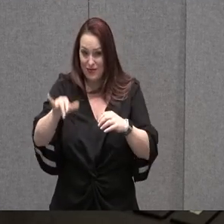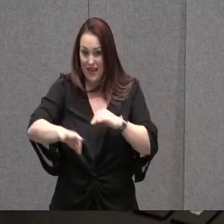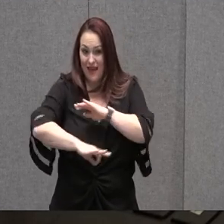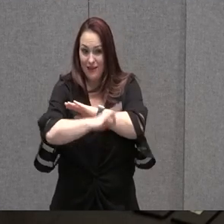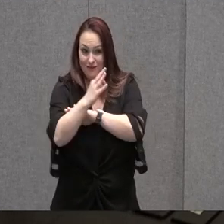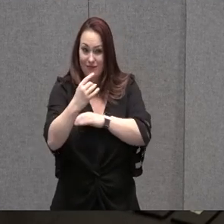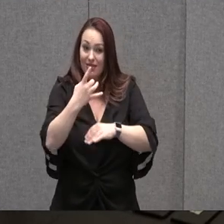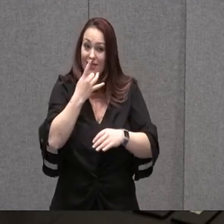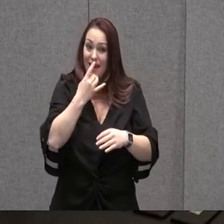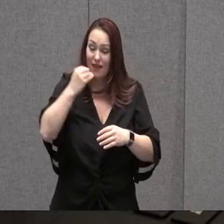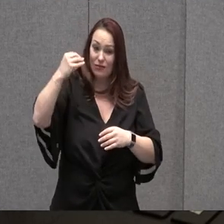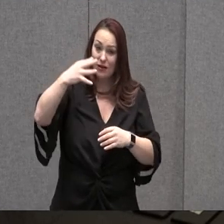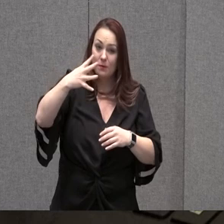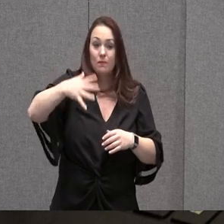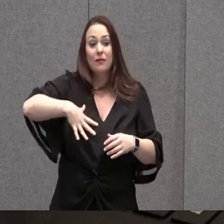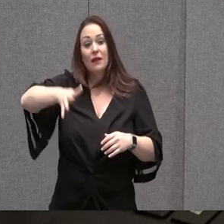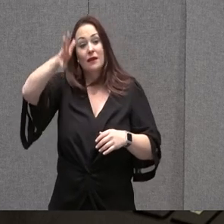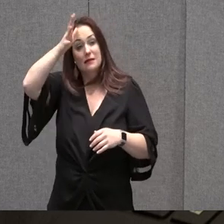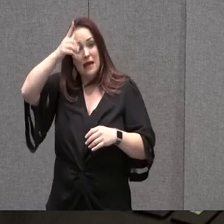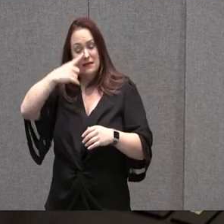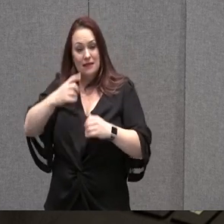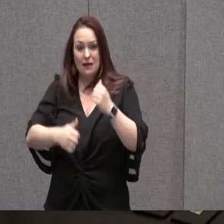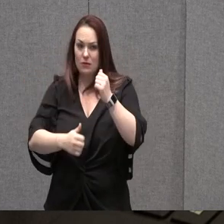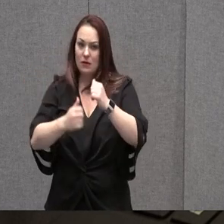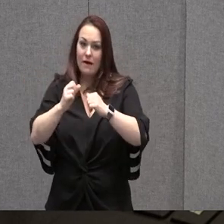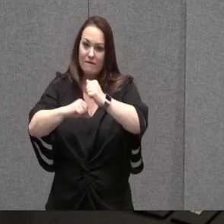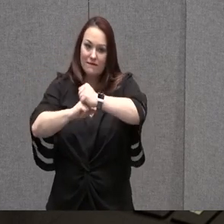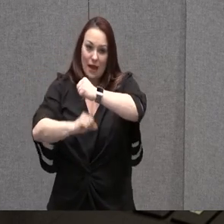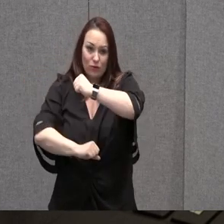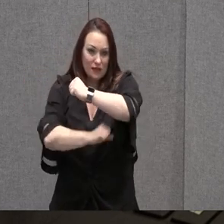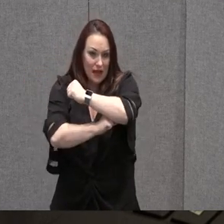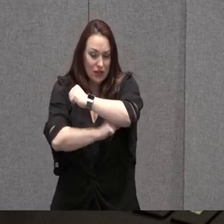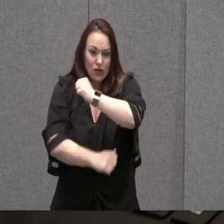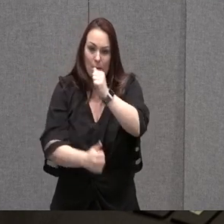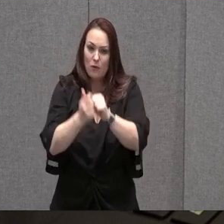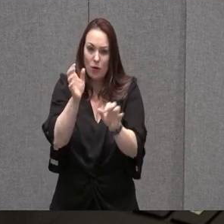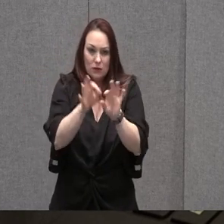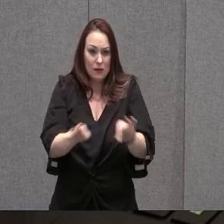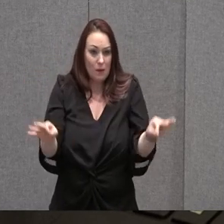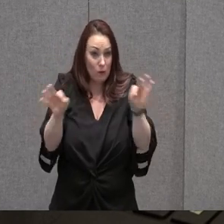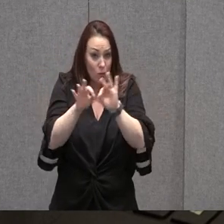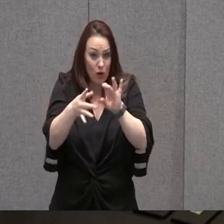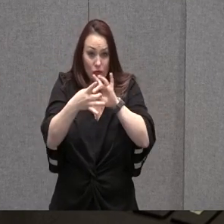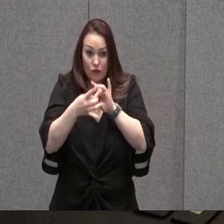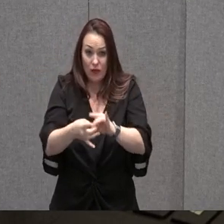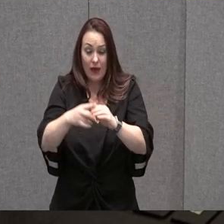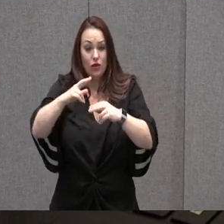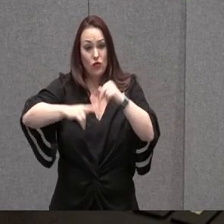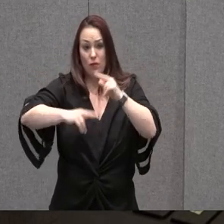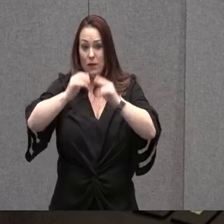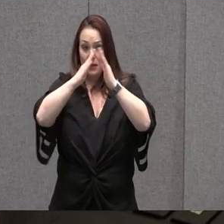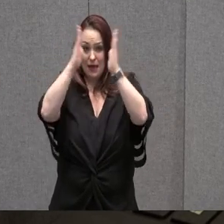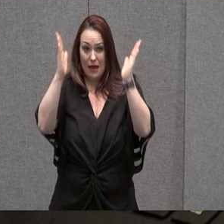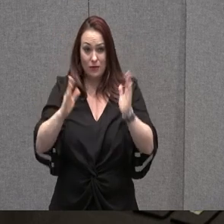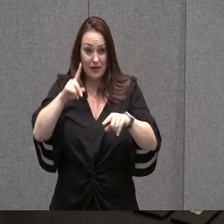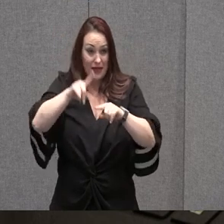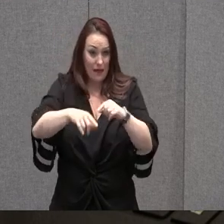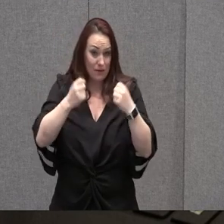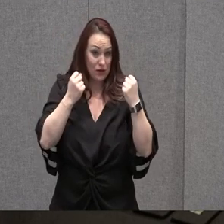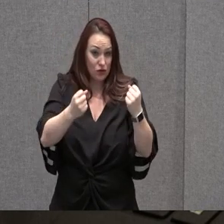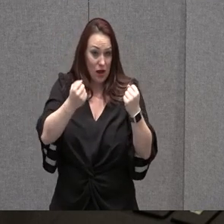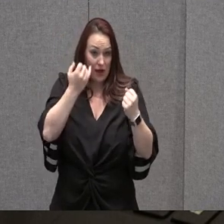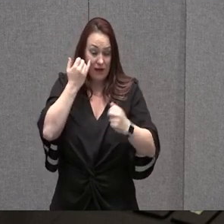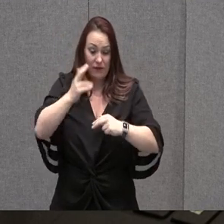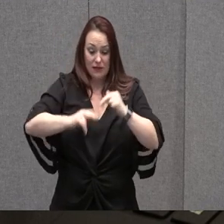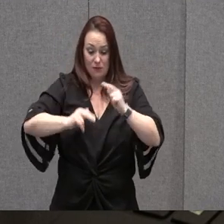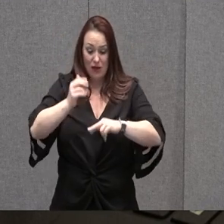Dad always says that the foundation is the most important thing when it comes to building a house. A house can't be strong if it's built on something